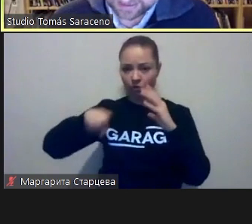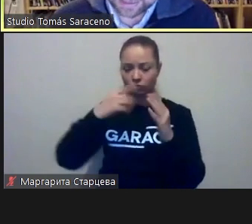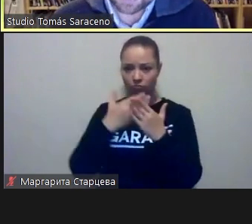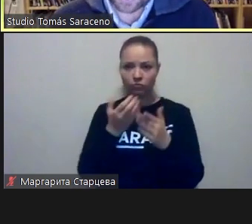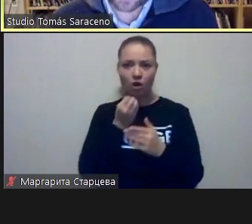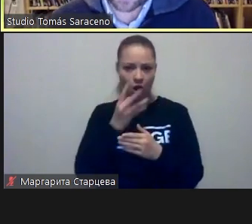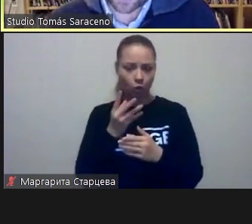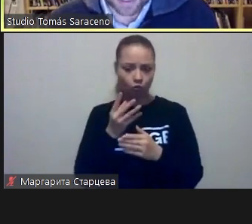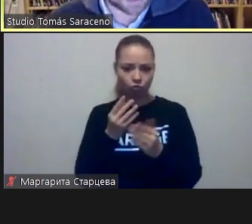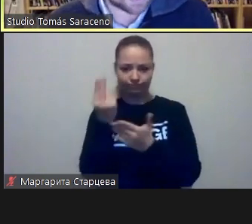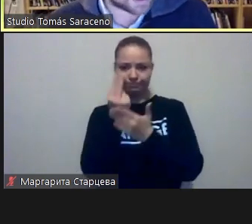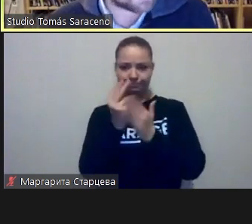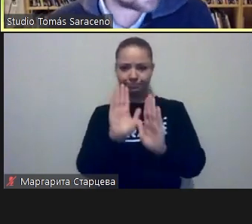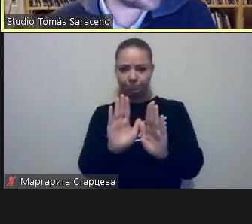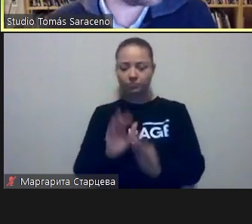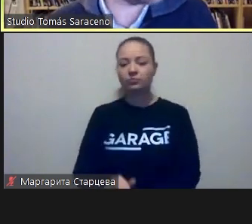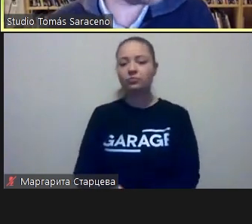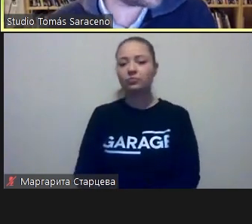is